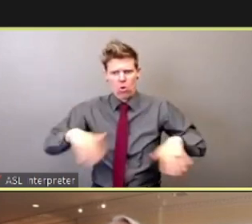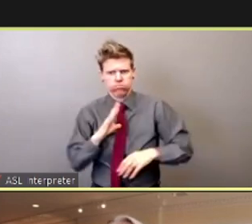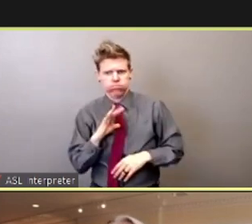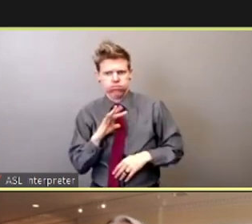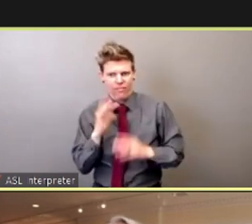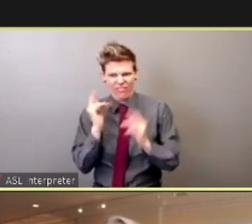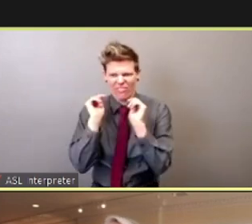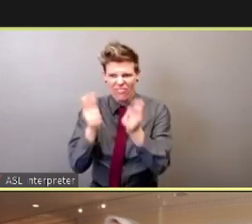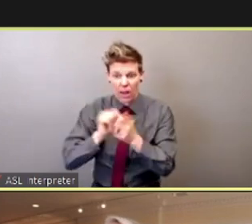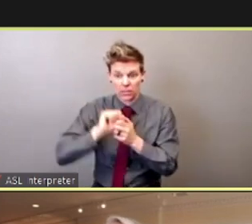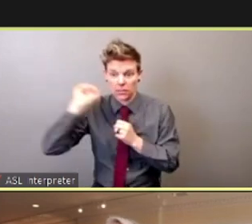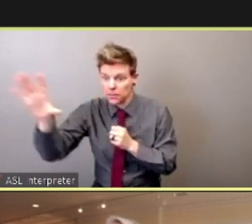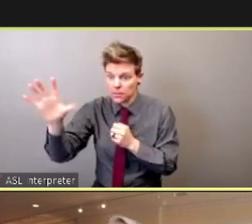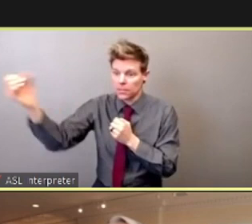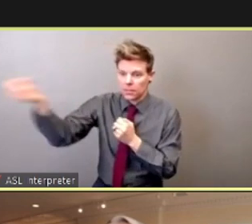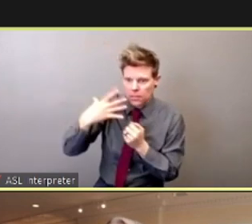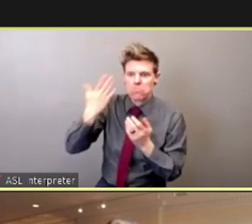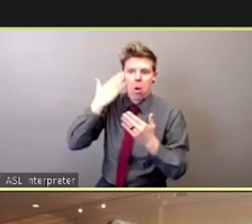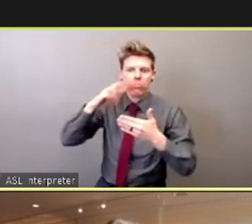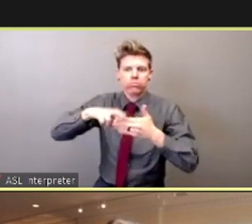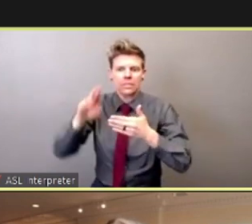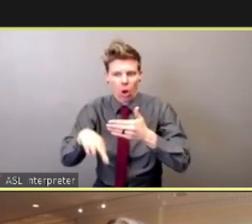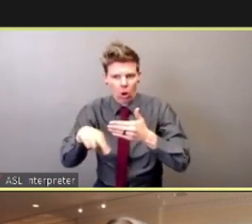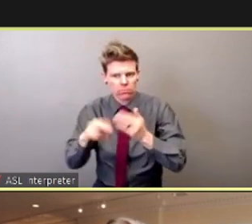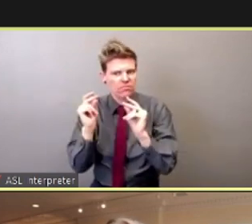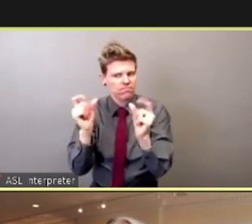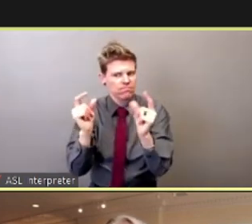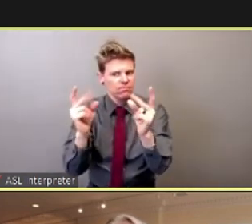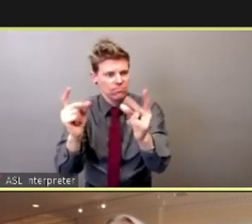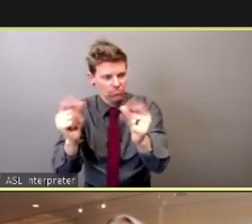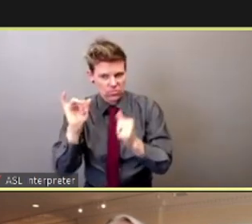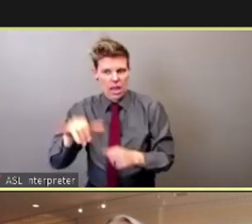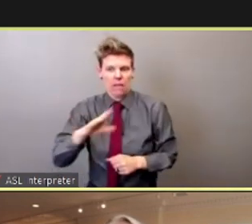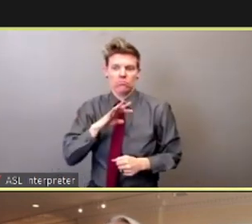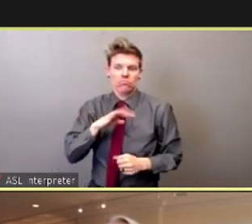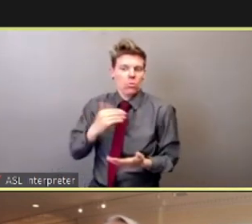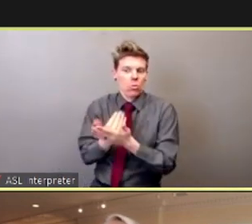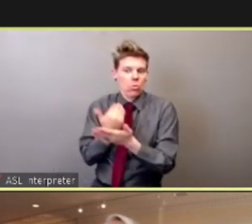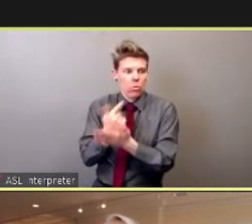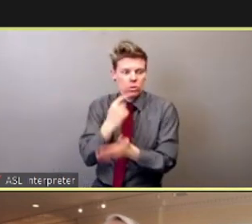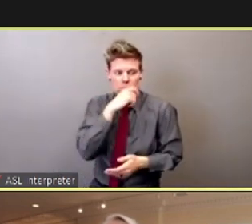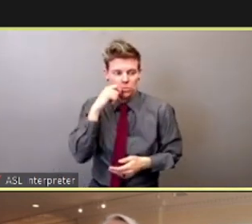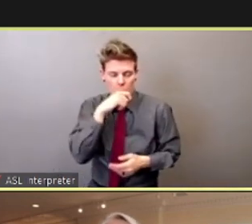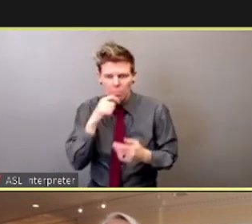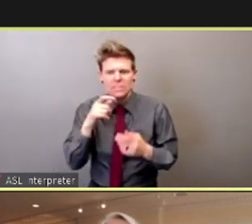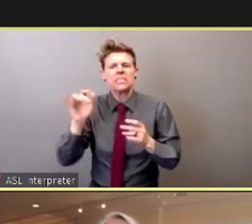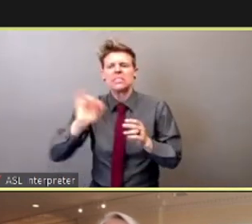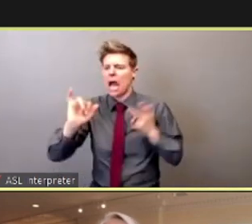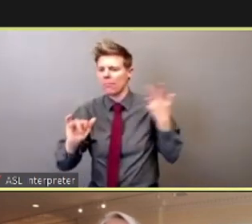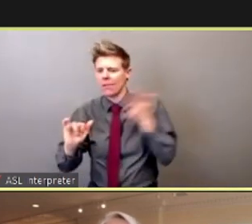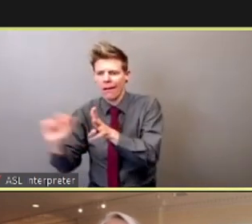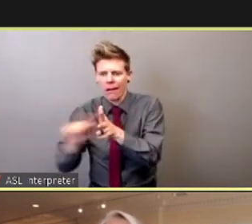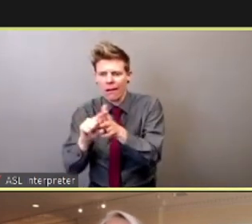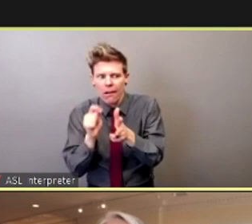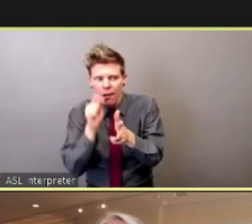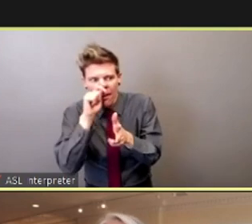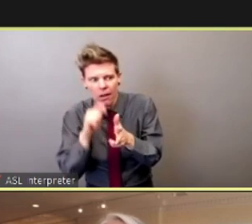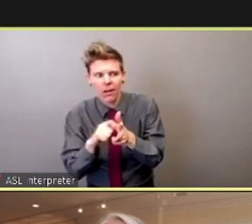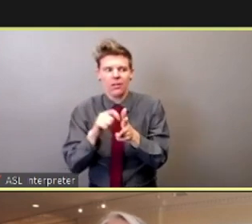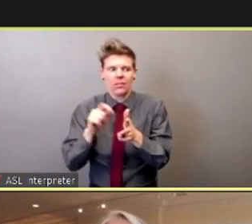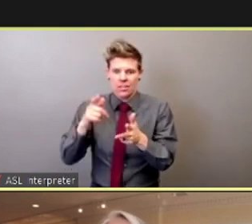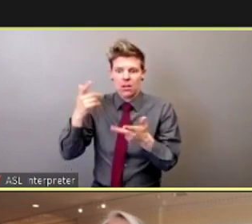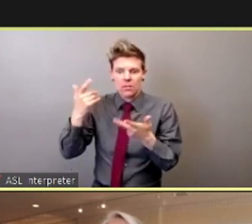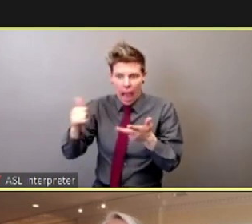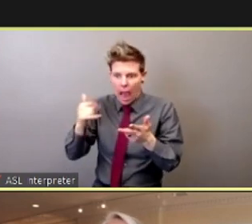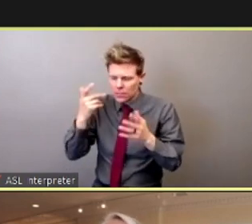see you at any of our testing sites, but we can see that as the virus doesn't seem to be as